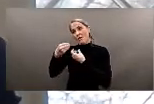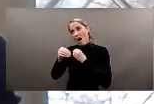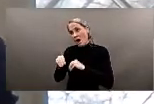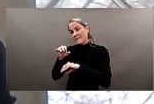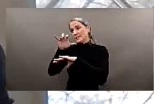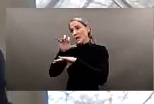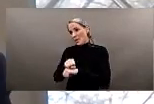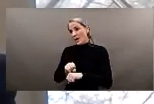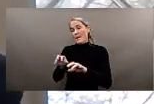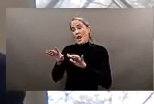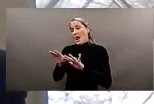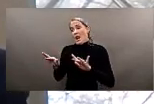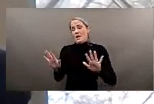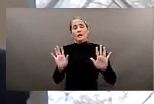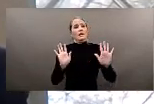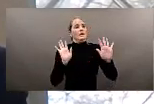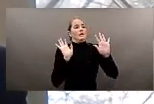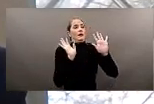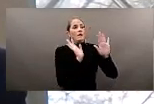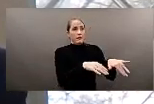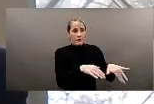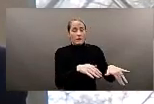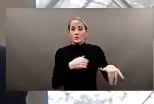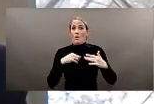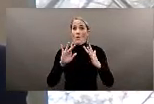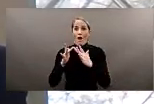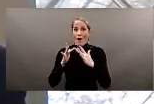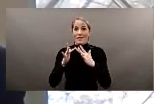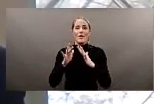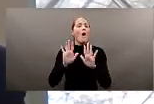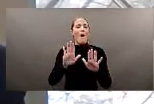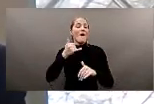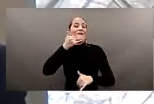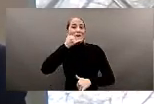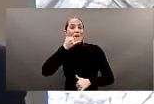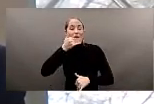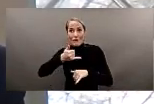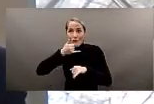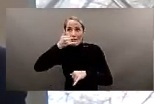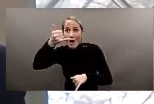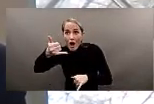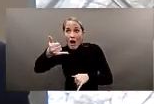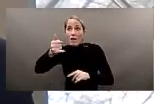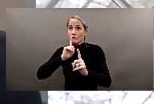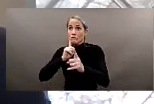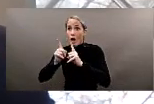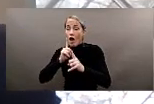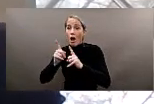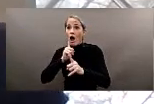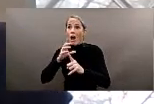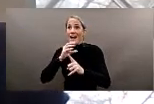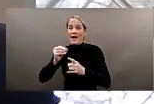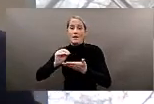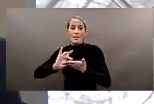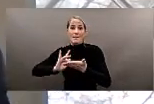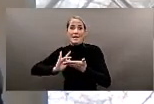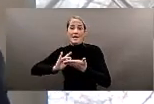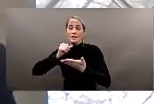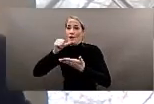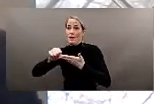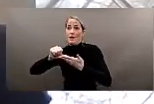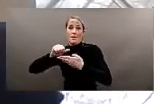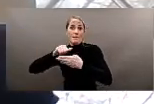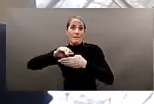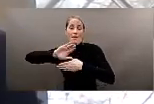do all of these steps, and, that's the last thing I wanted. And so we did it over the phone. I got it very quickly and was better in